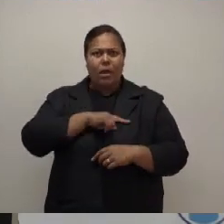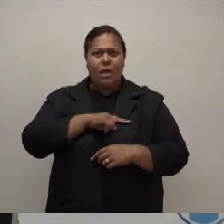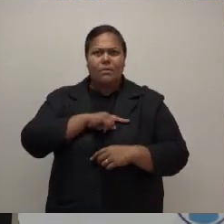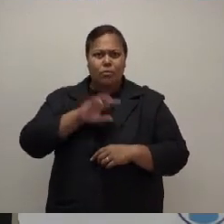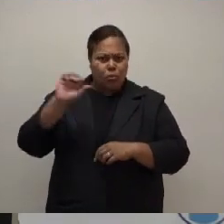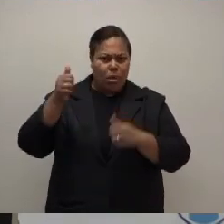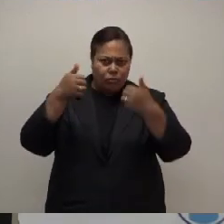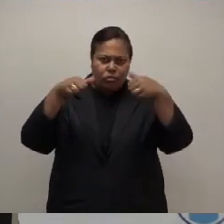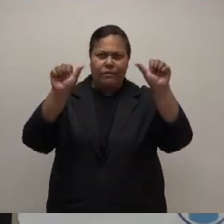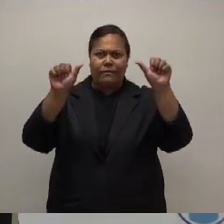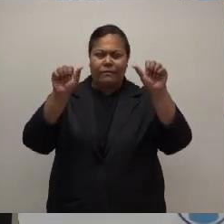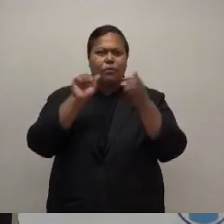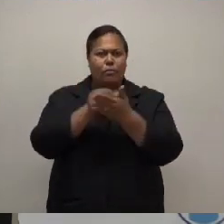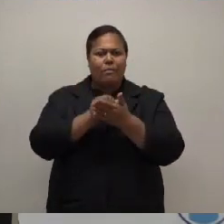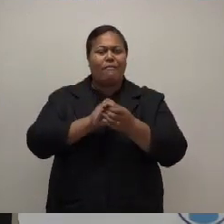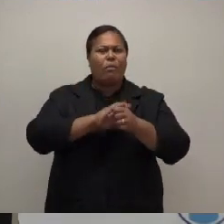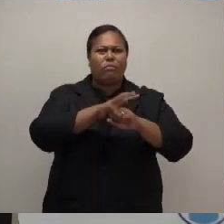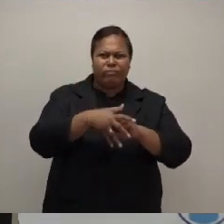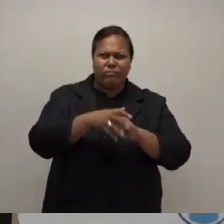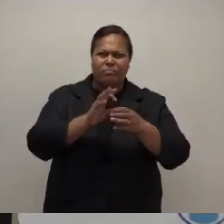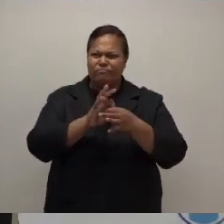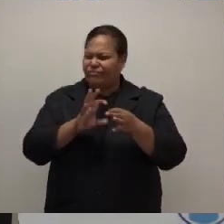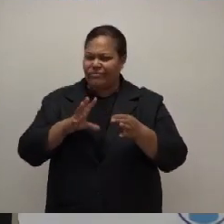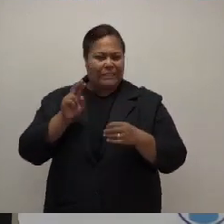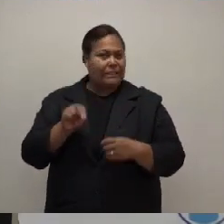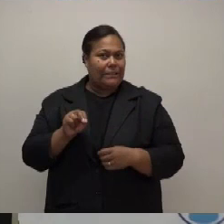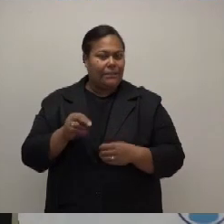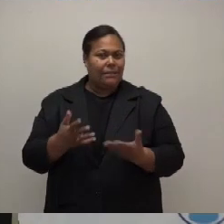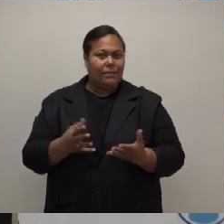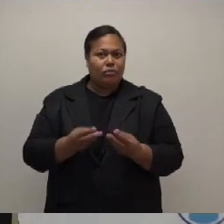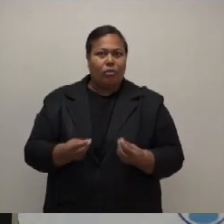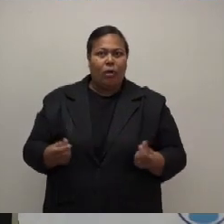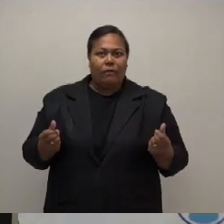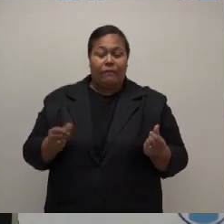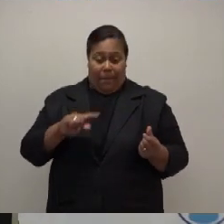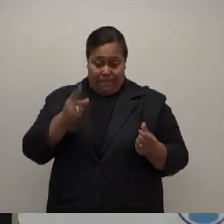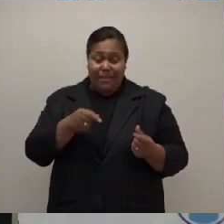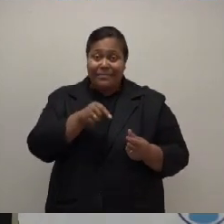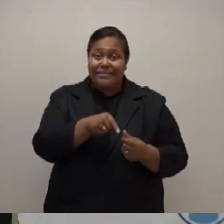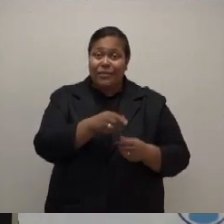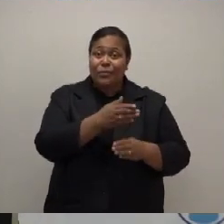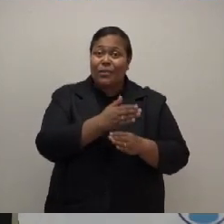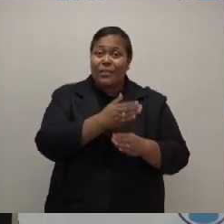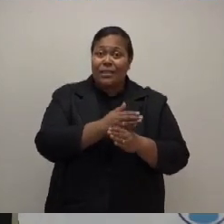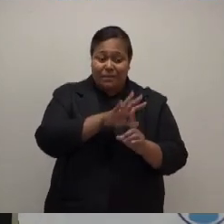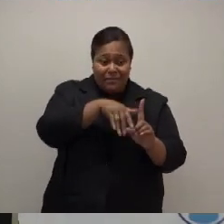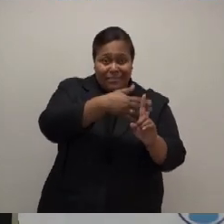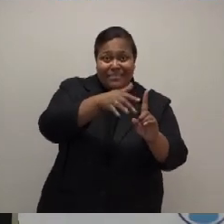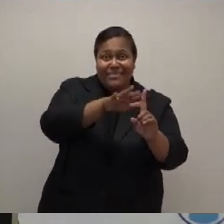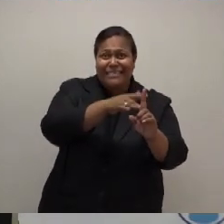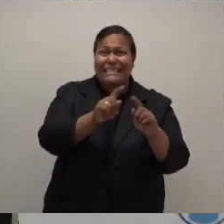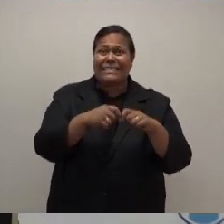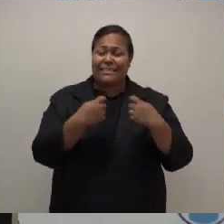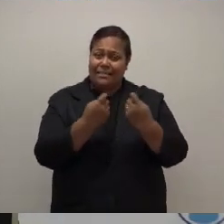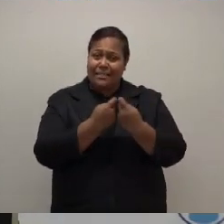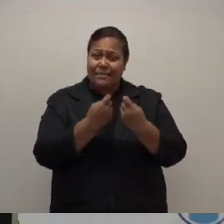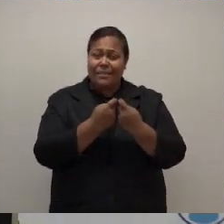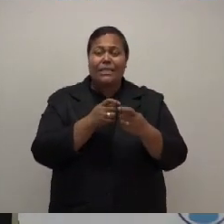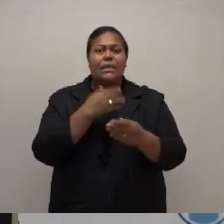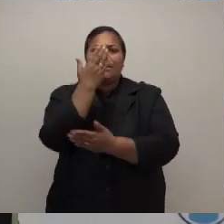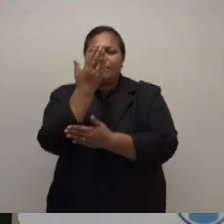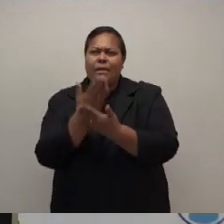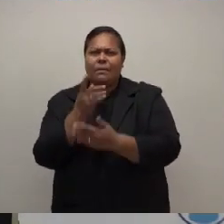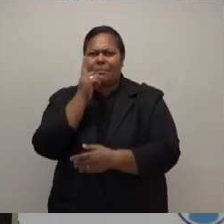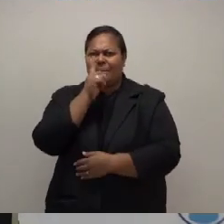the chains of COVID transmission. But much of that effort led by our contact tracing teams relied on